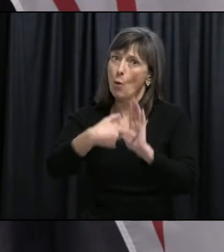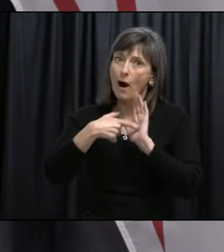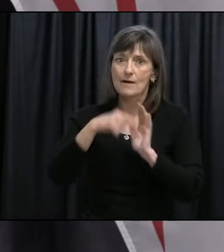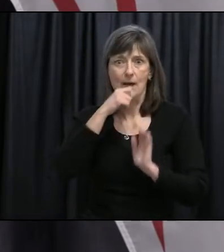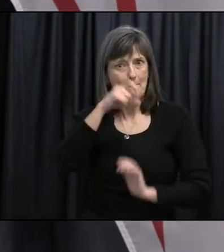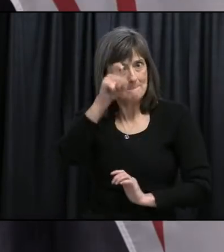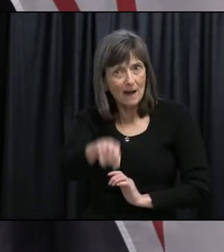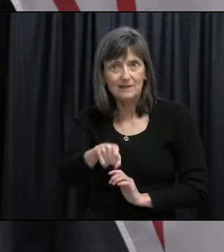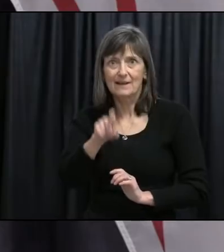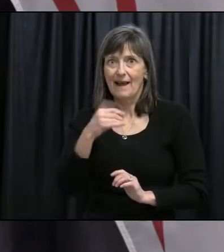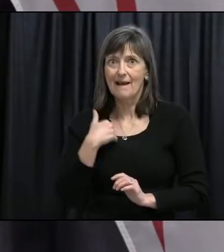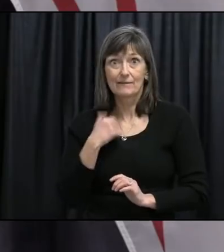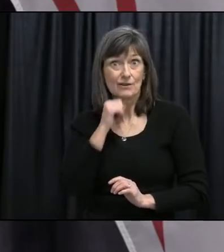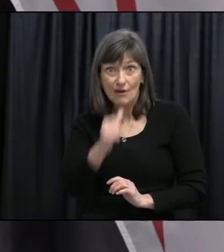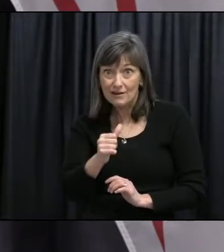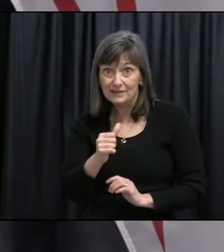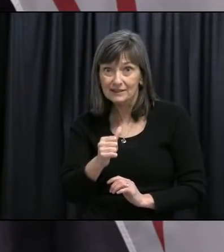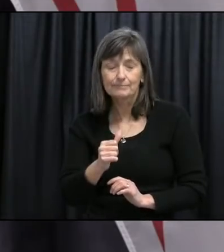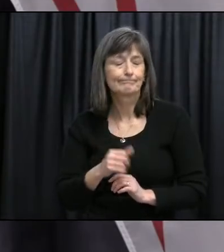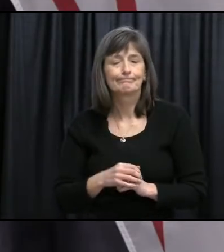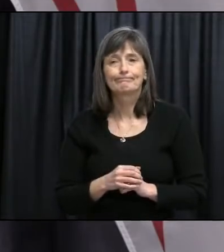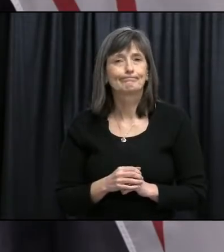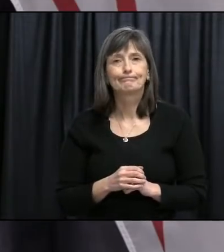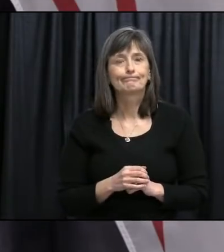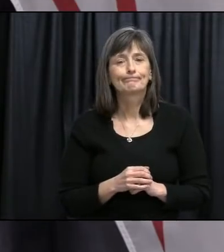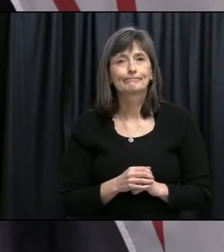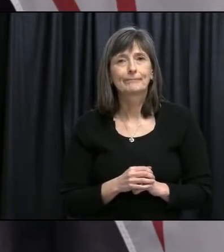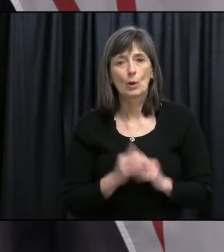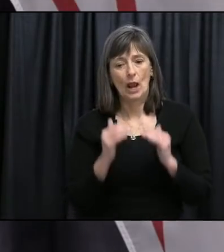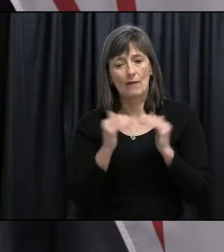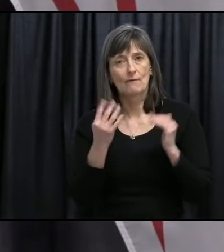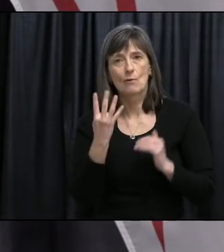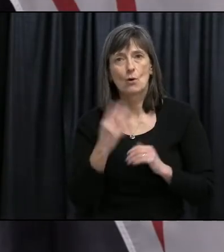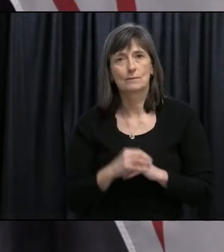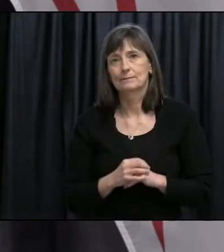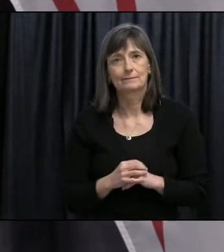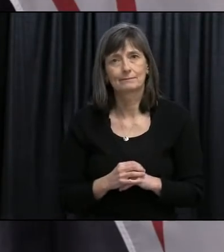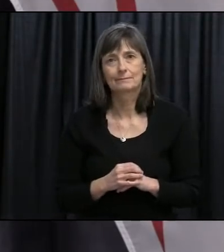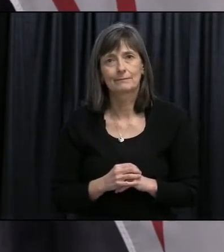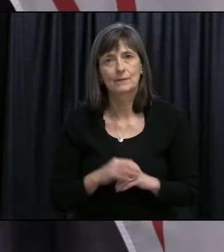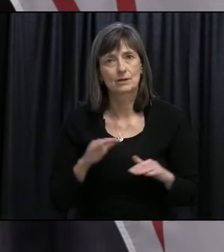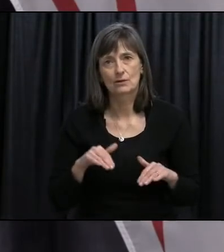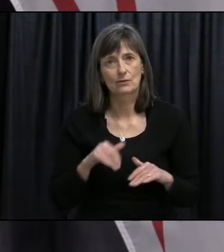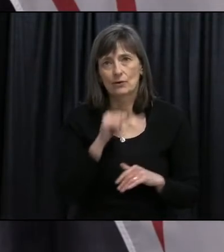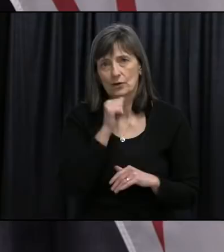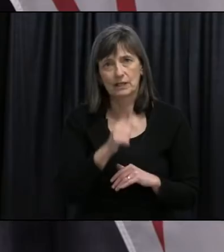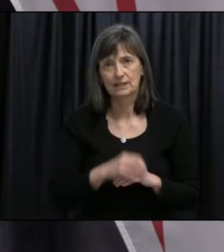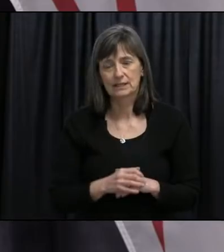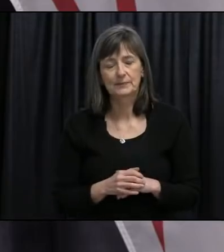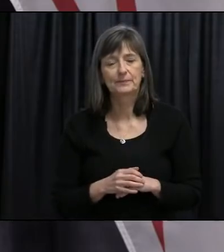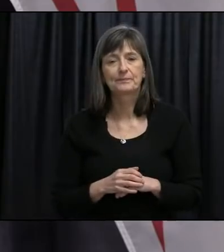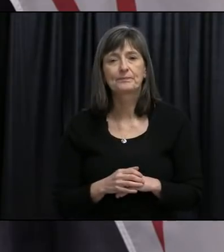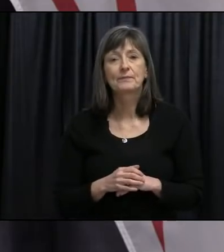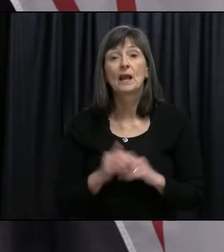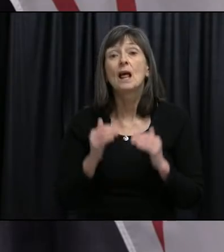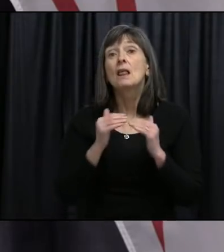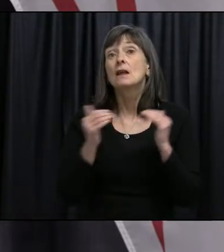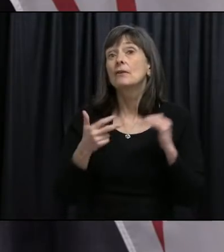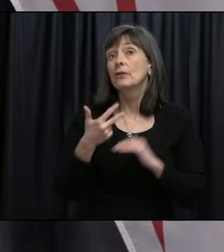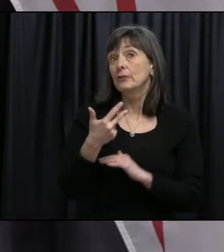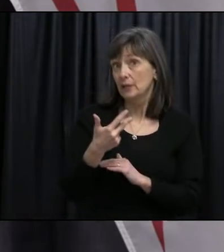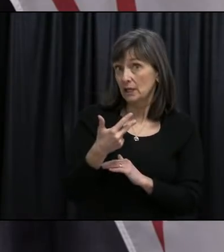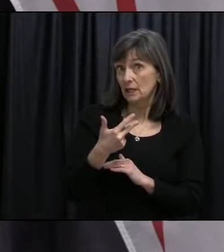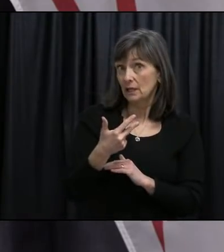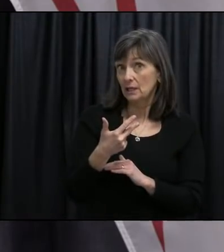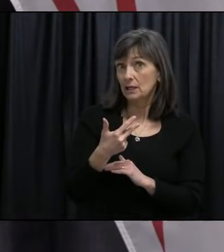that regard, then I would recommend not doing that. In level 3, we're